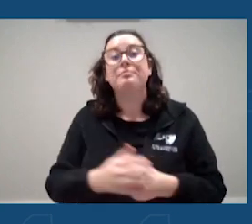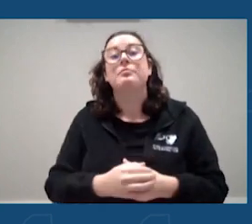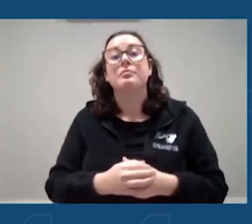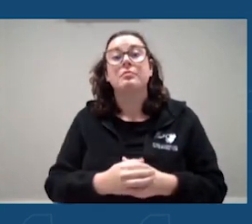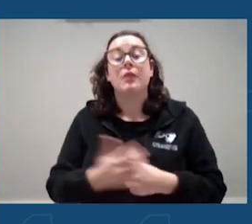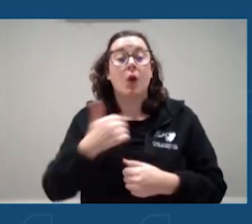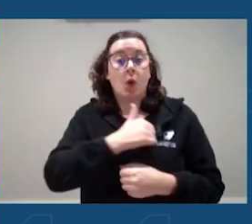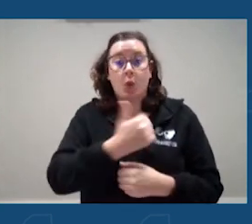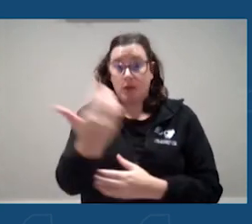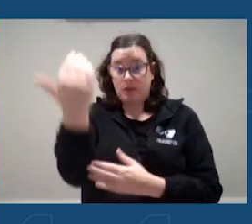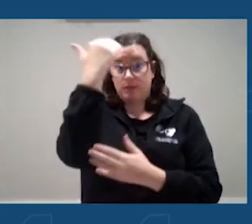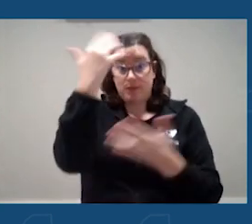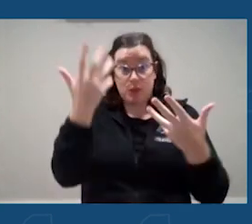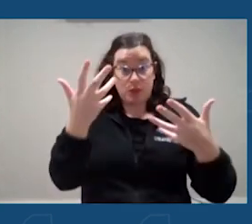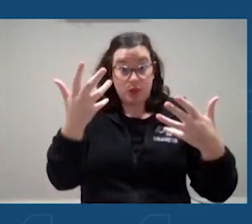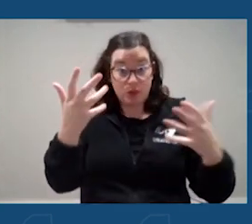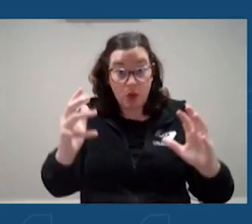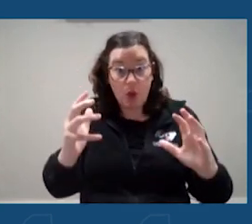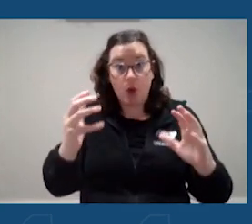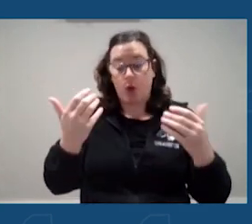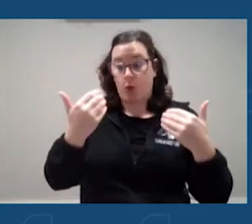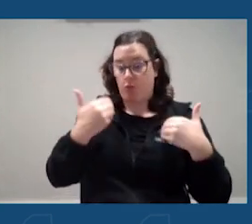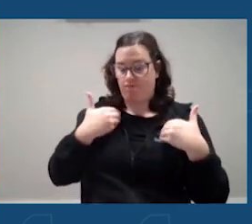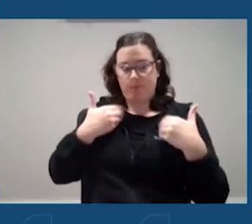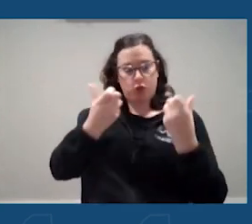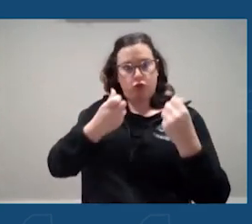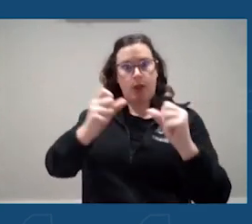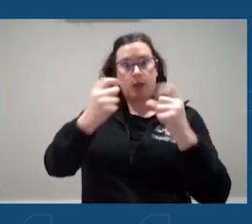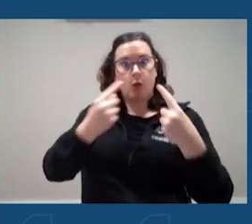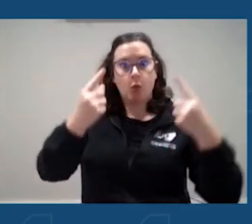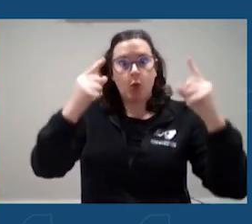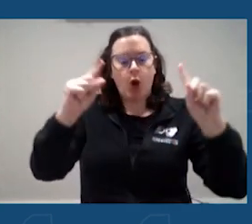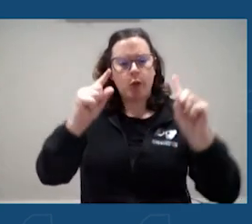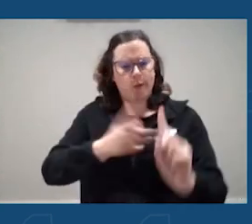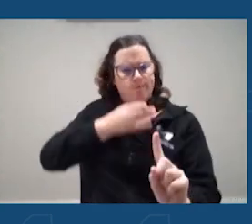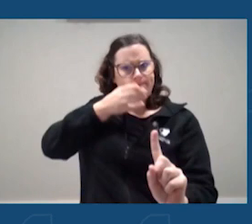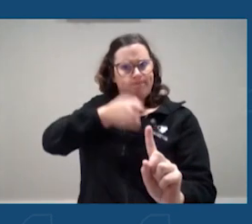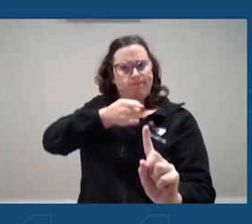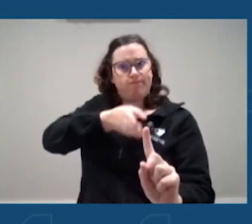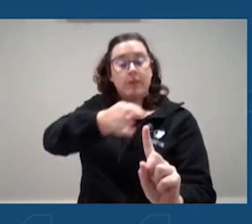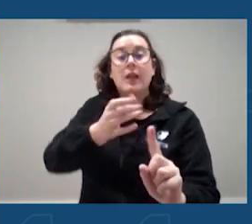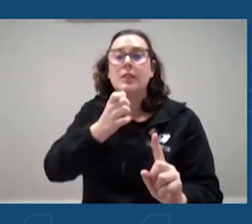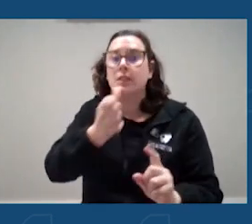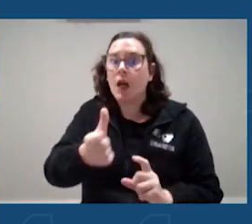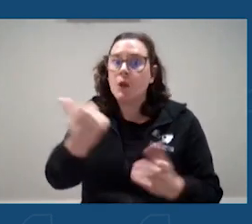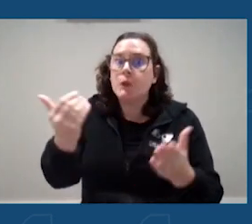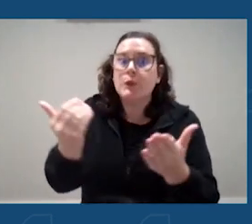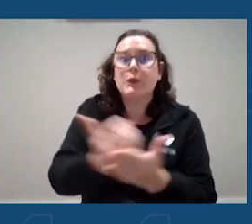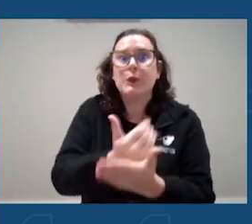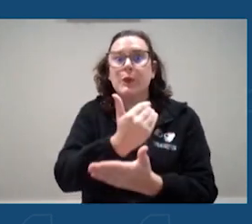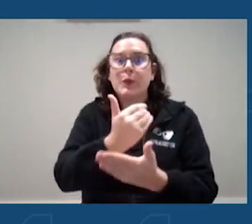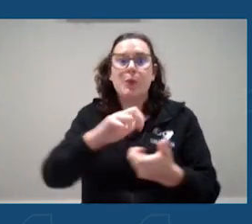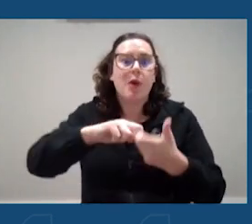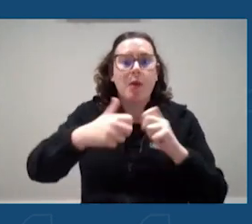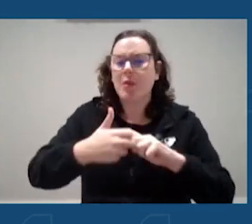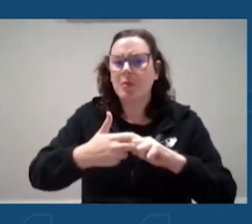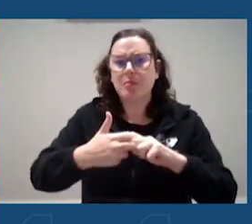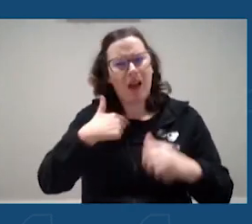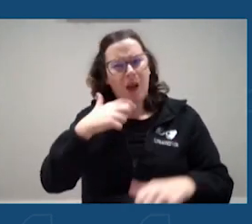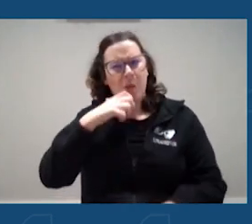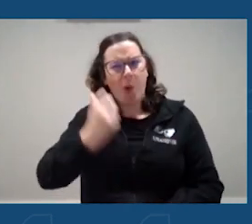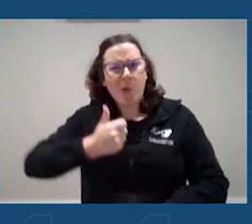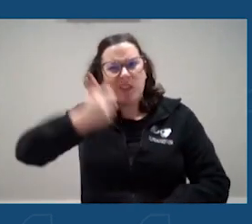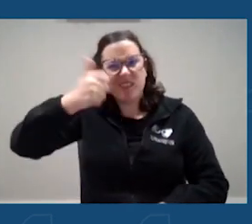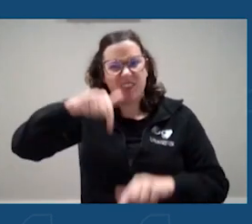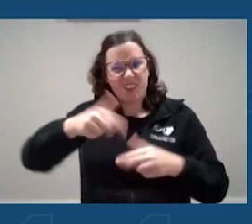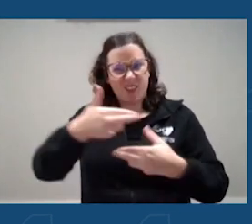that you invest in strategies that work. This is not a new issue. I'm a lot older than everybody in this room. I remember violence in the late 60s, and I